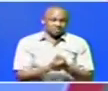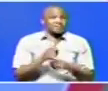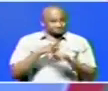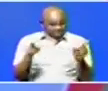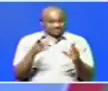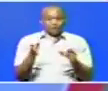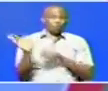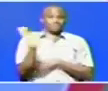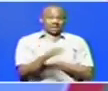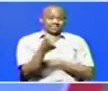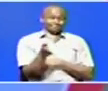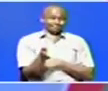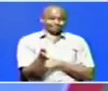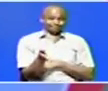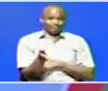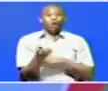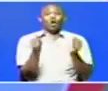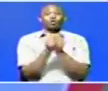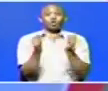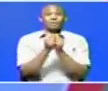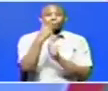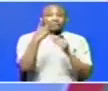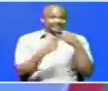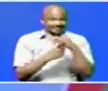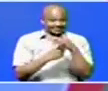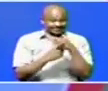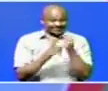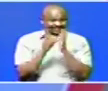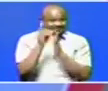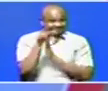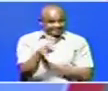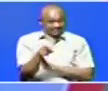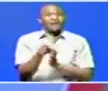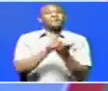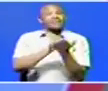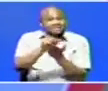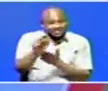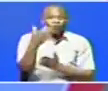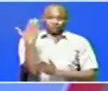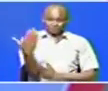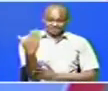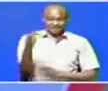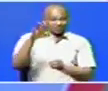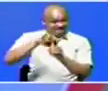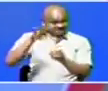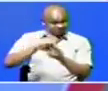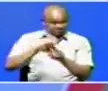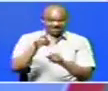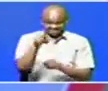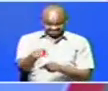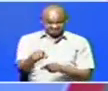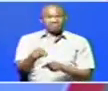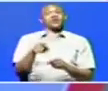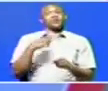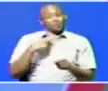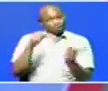Coming back to the October 26th date and the printing of ballot papers for the fresh presidential election scheduled